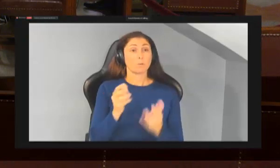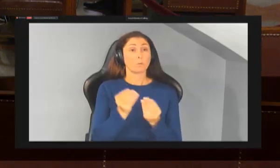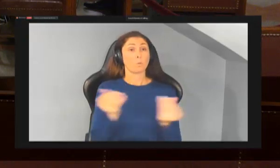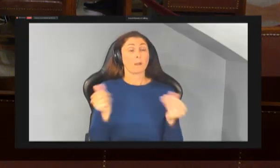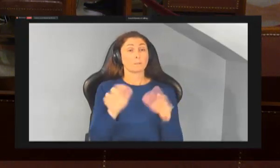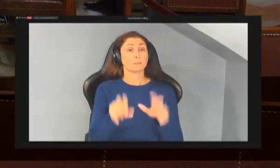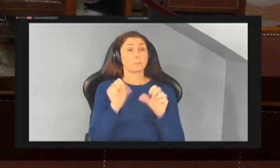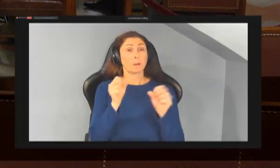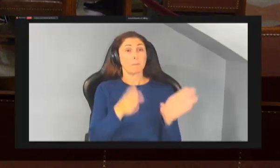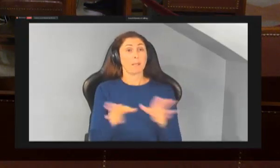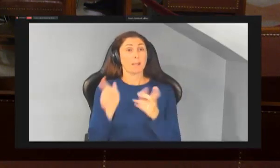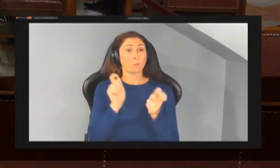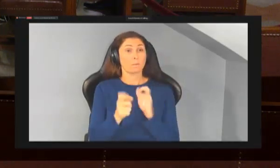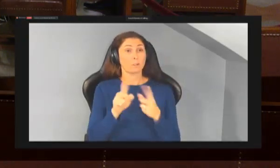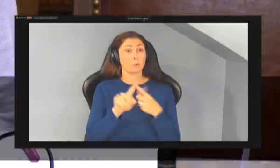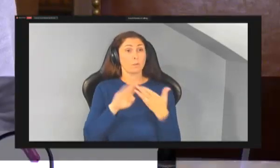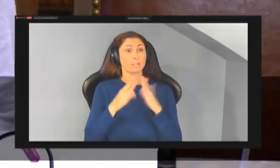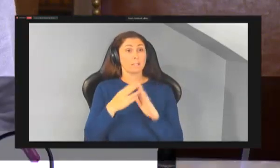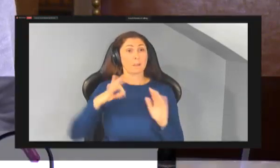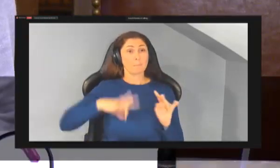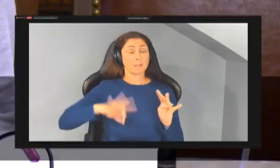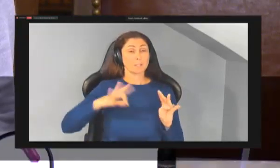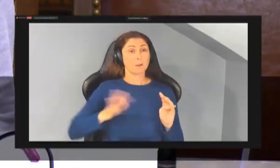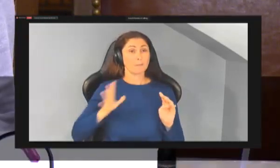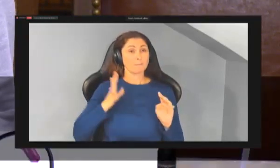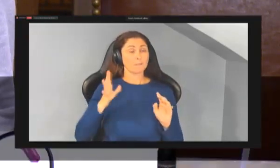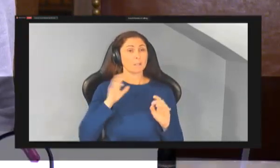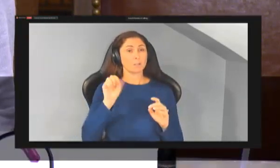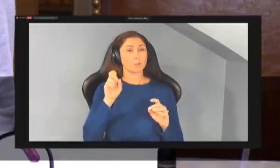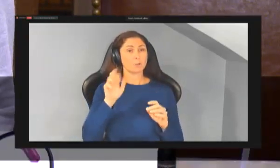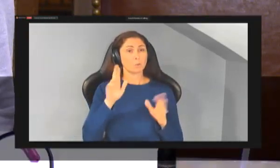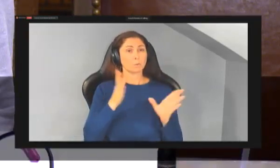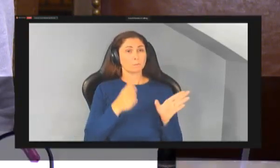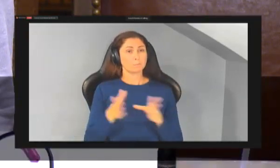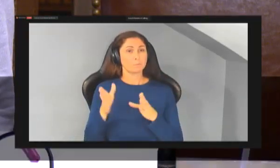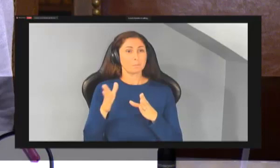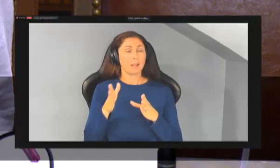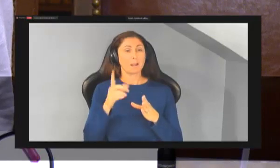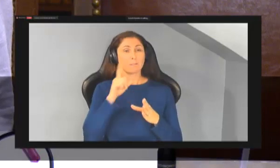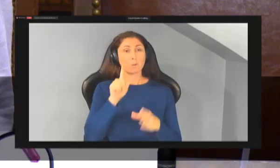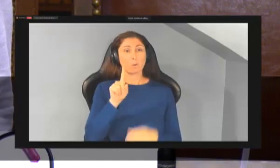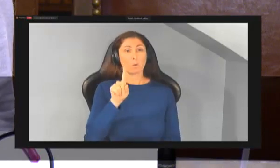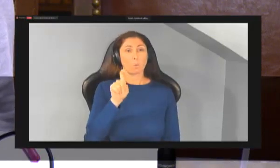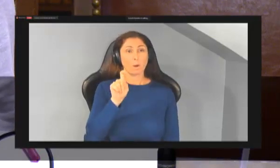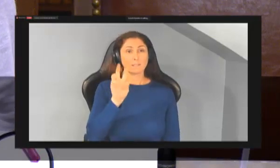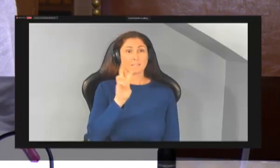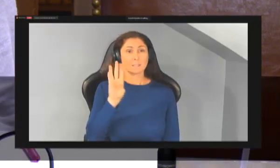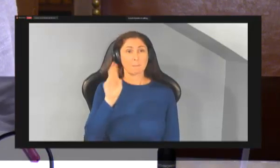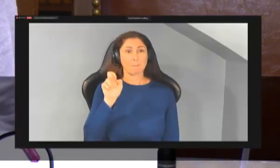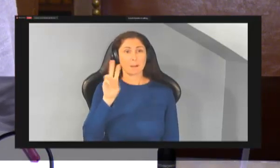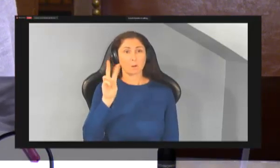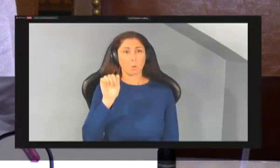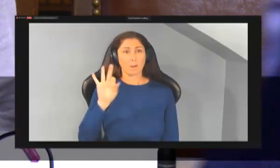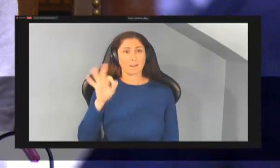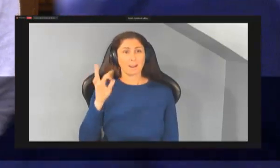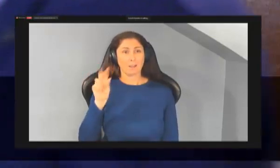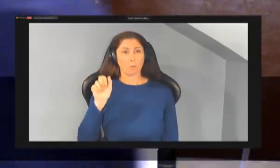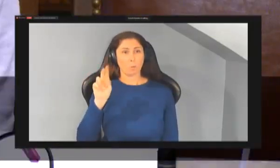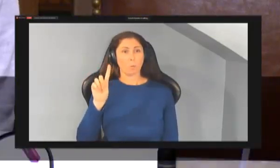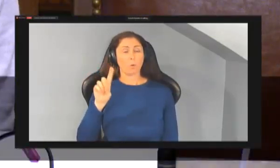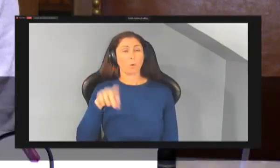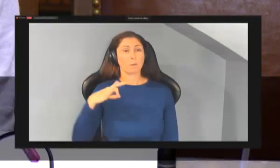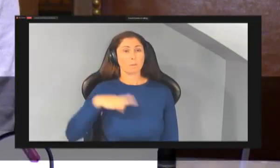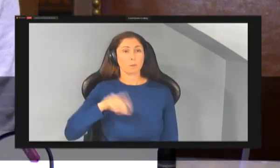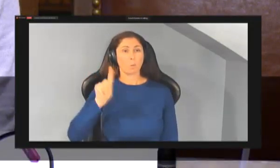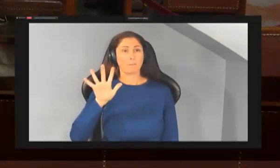plan revision to the City of Pittsburgh's official sewage facilities plan for 166 Banner Way, 9th Ward, Pittsburgh